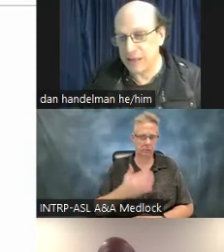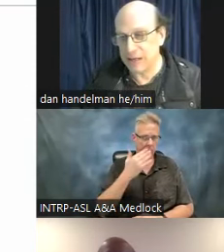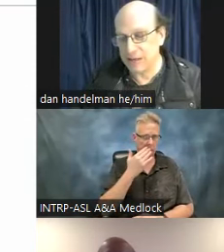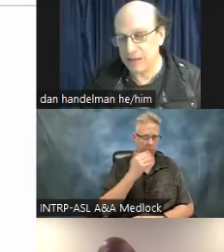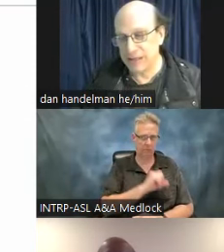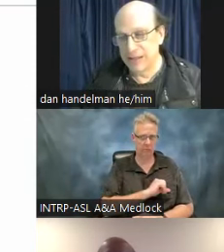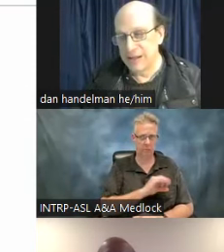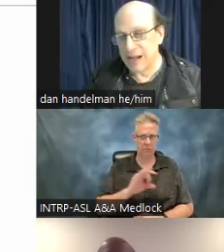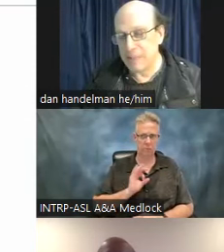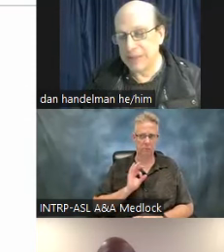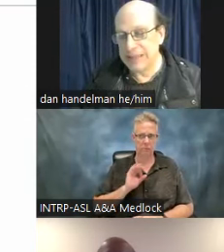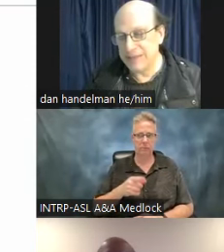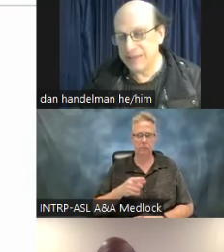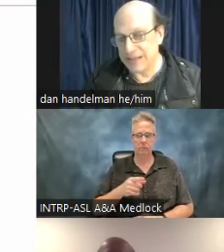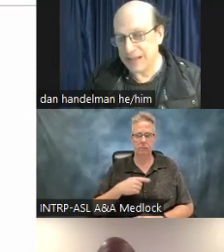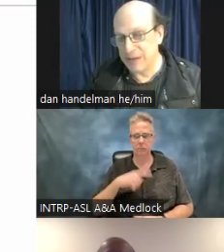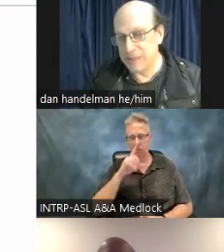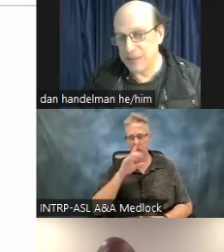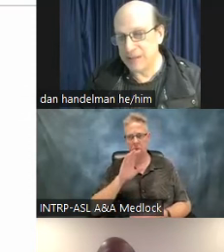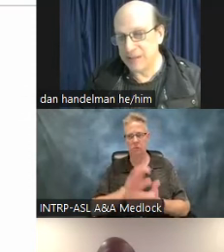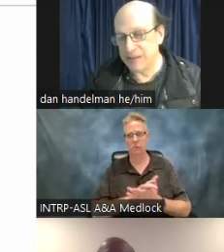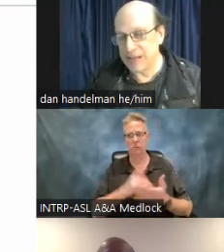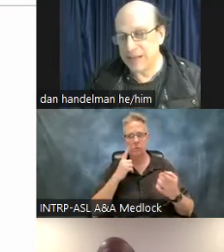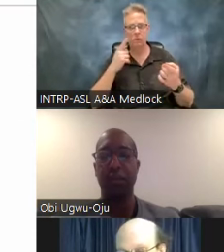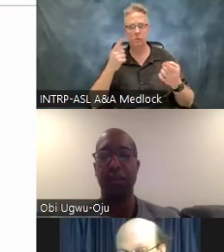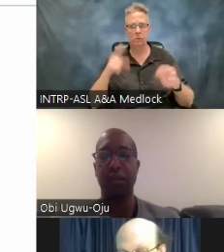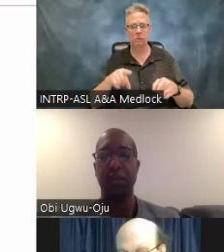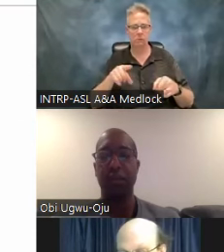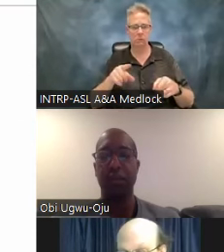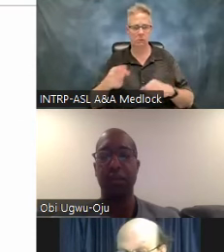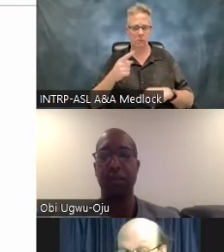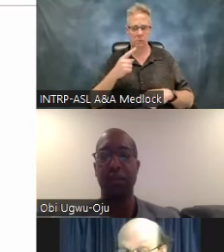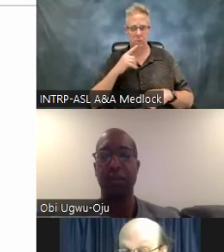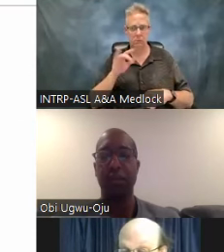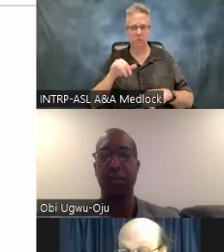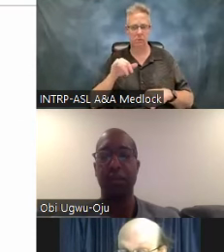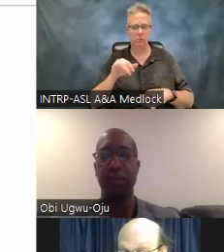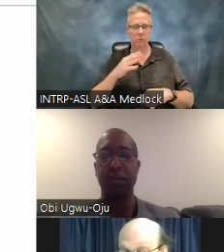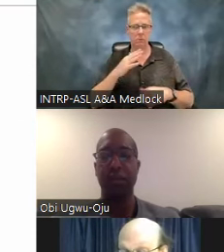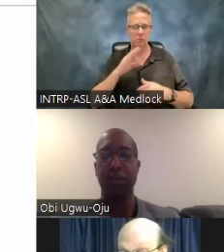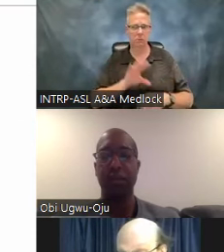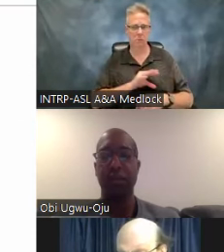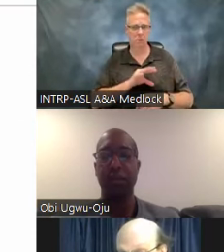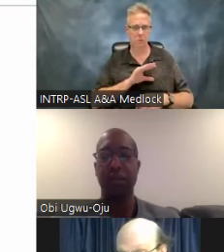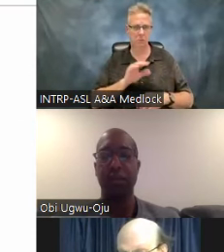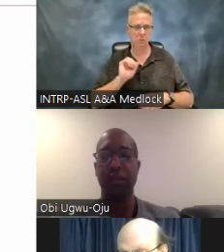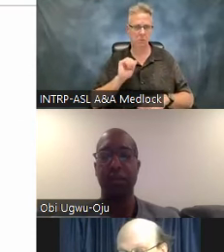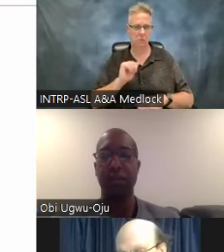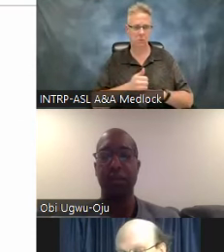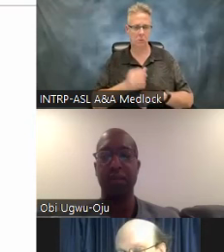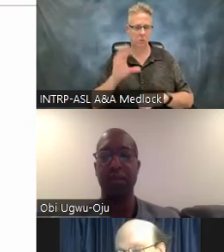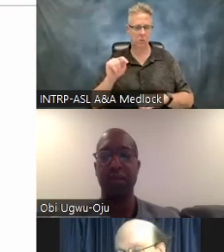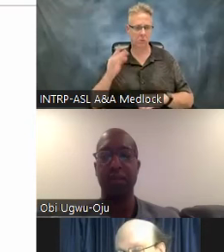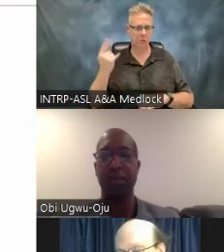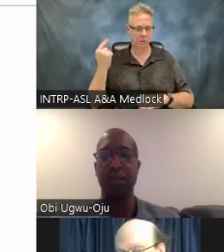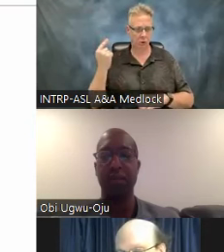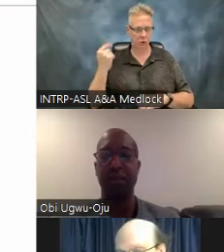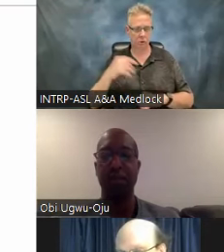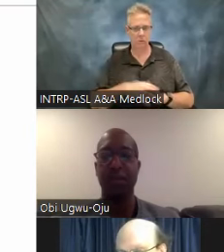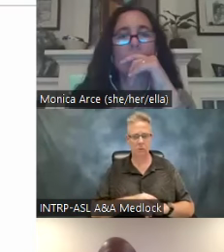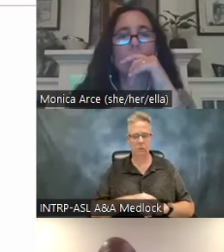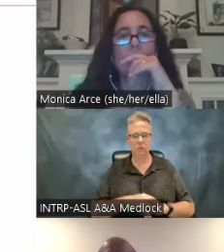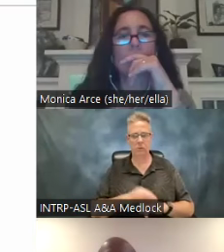because I believe that the agreement said that the body cameras would be in place by October of last year.